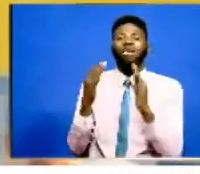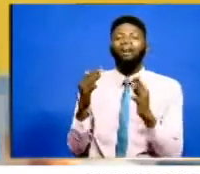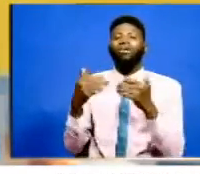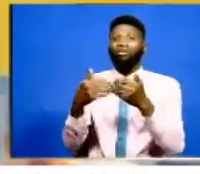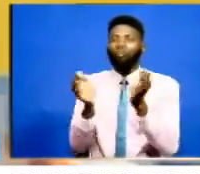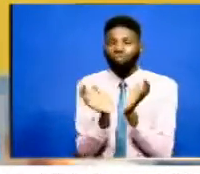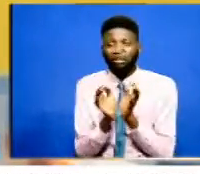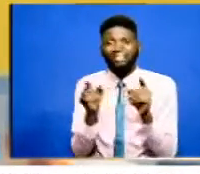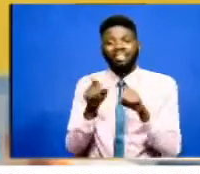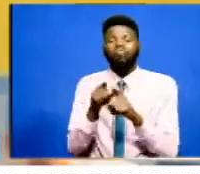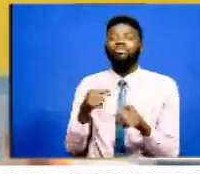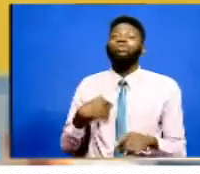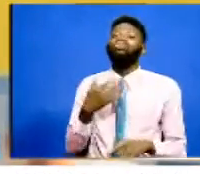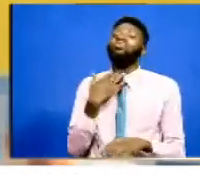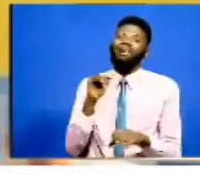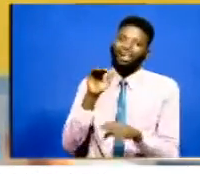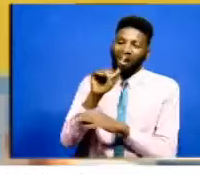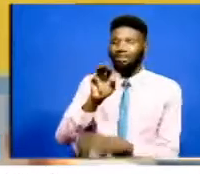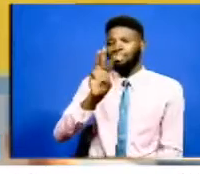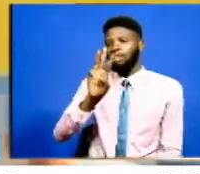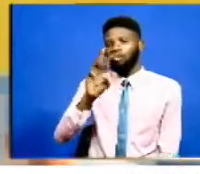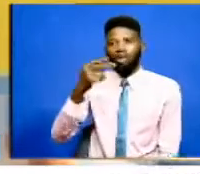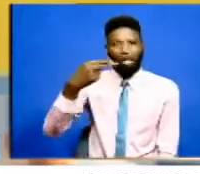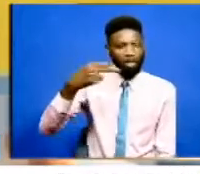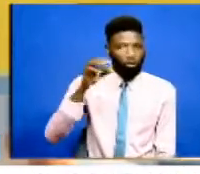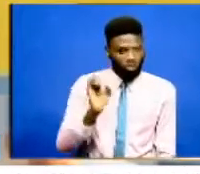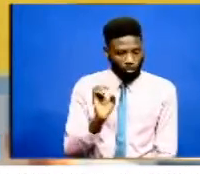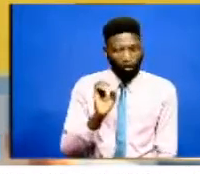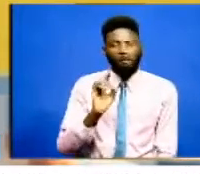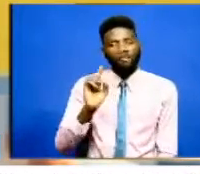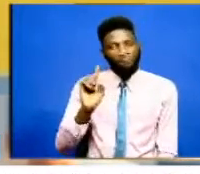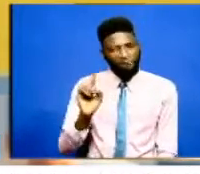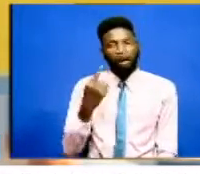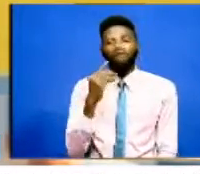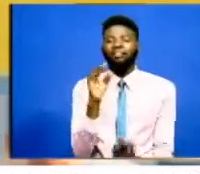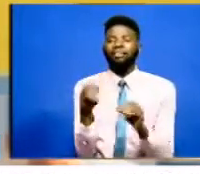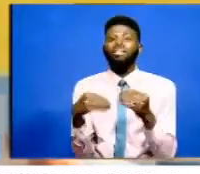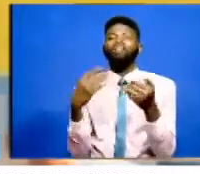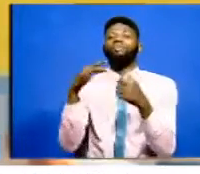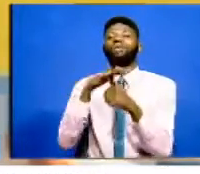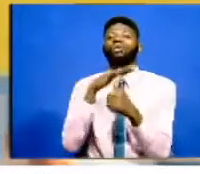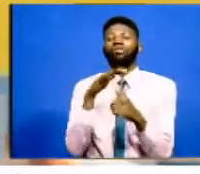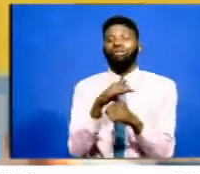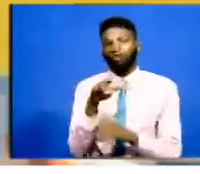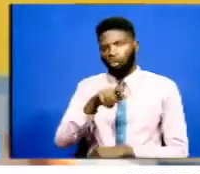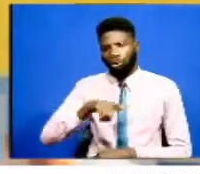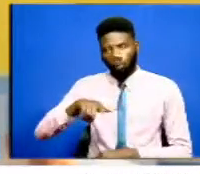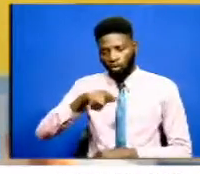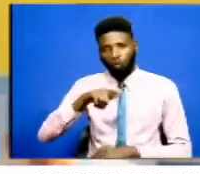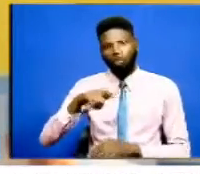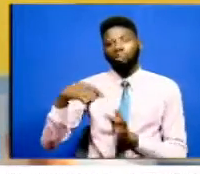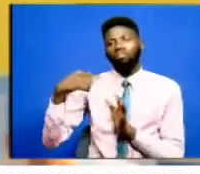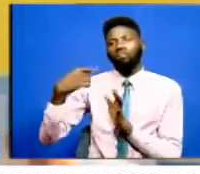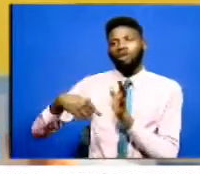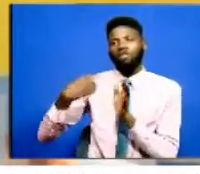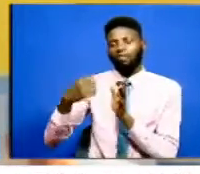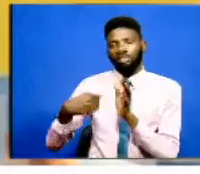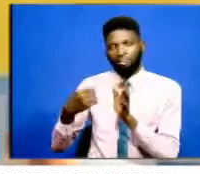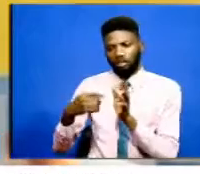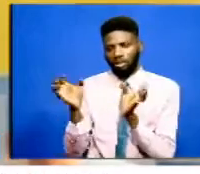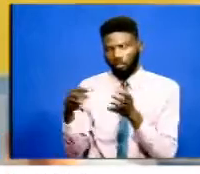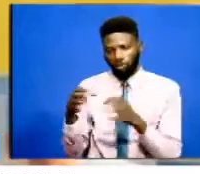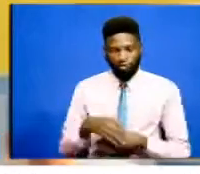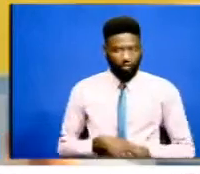Health Organization that we give priority for the local manufacturing aspect. And as